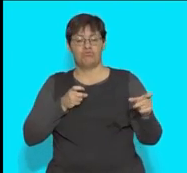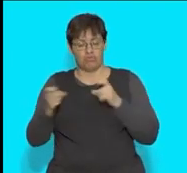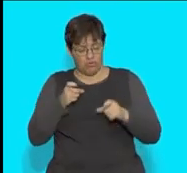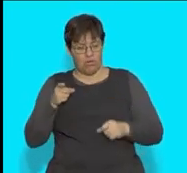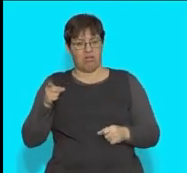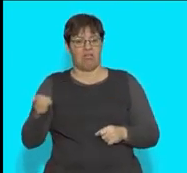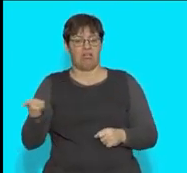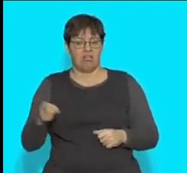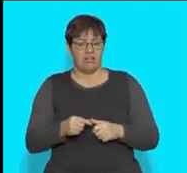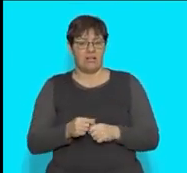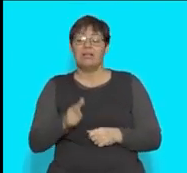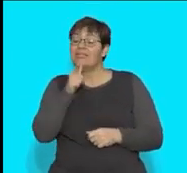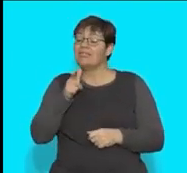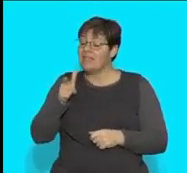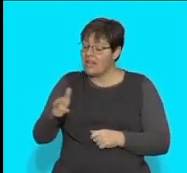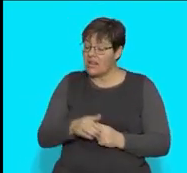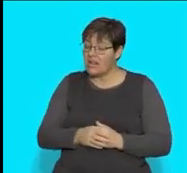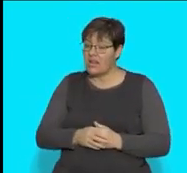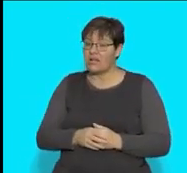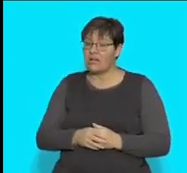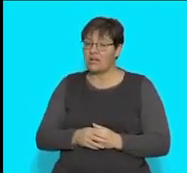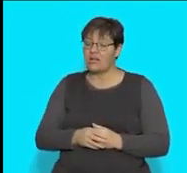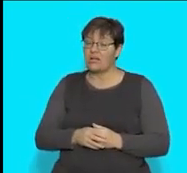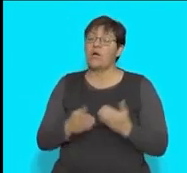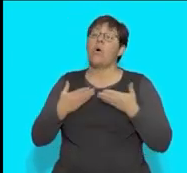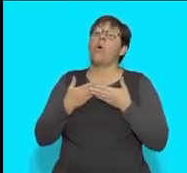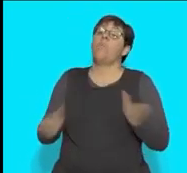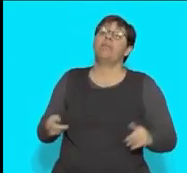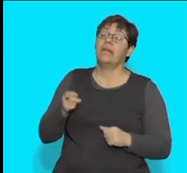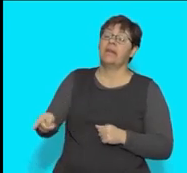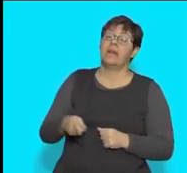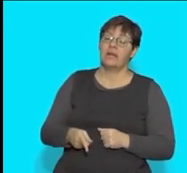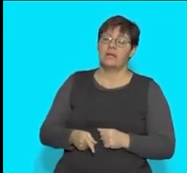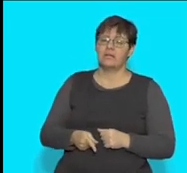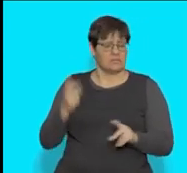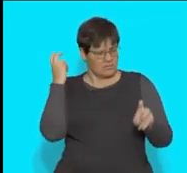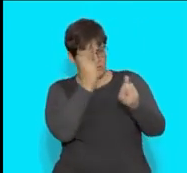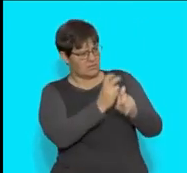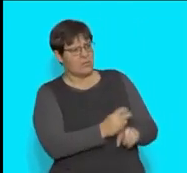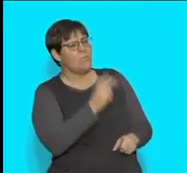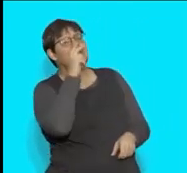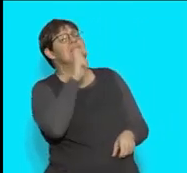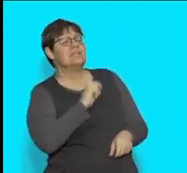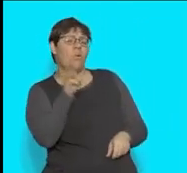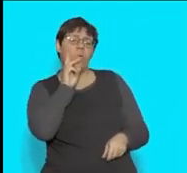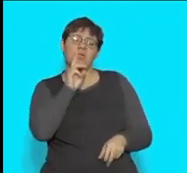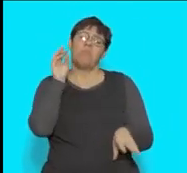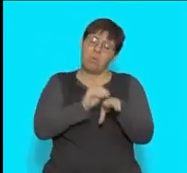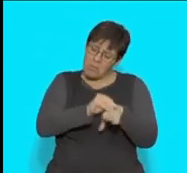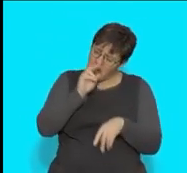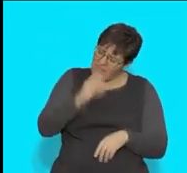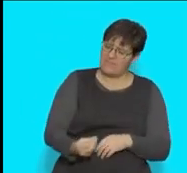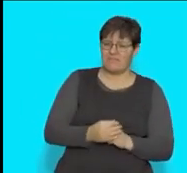controls these, and it says to these guys, all right, open up. I need water. There's a problem